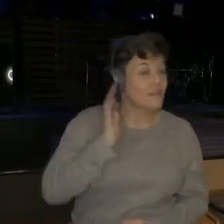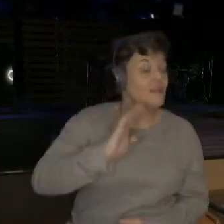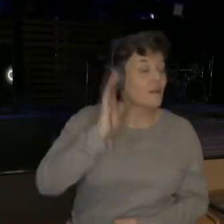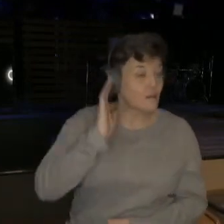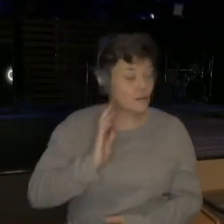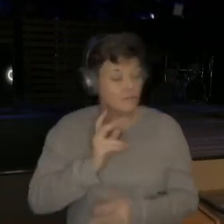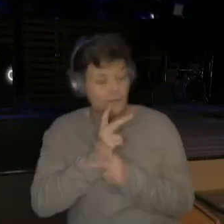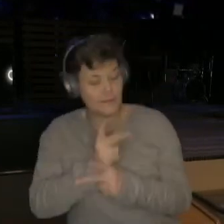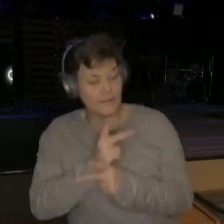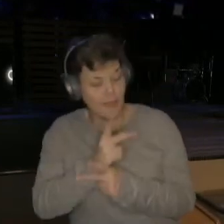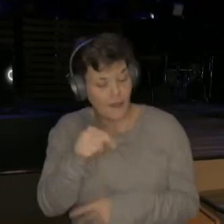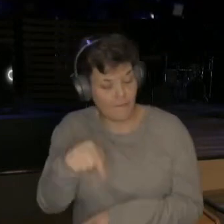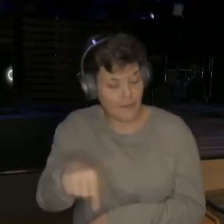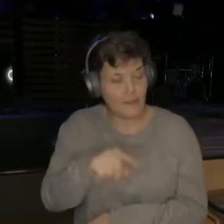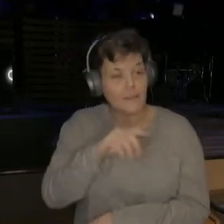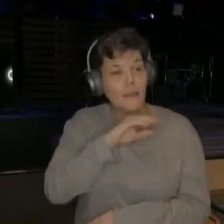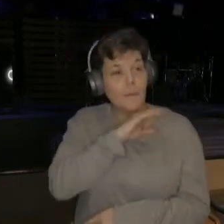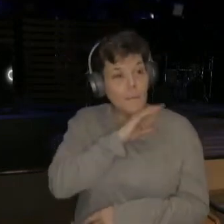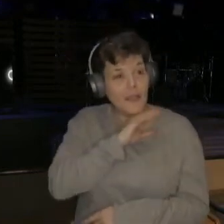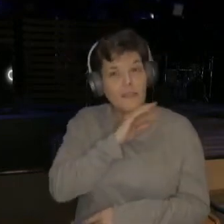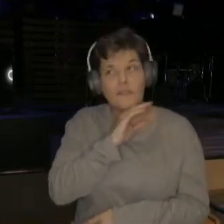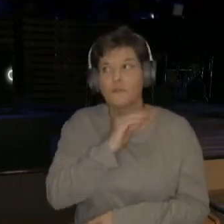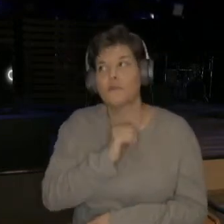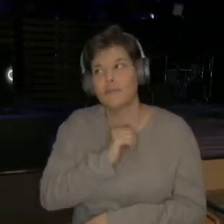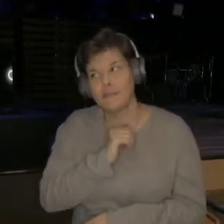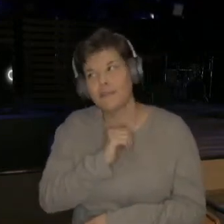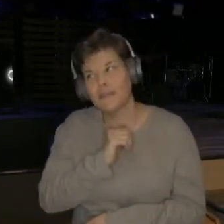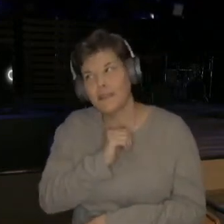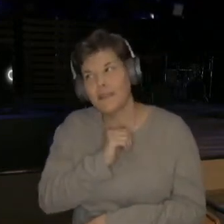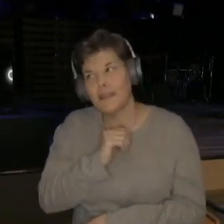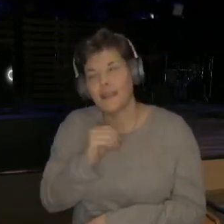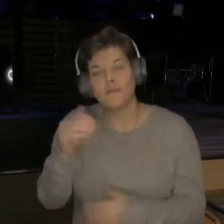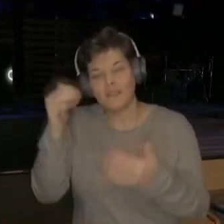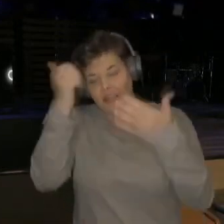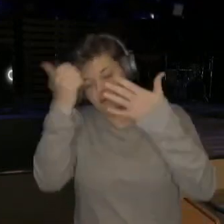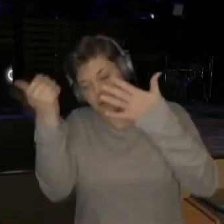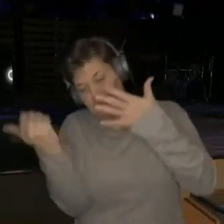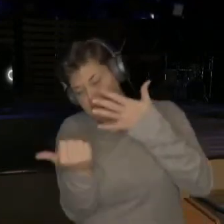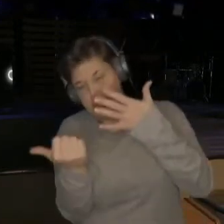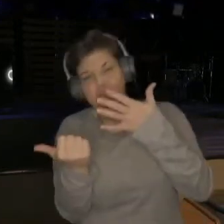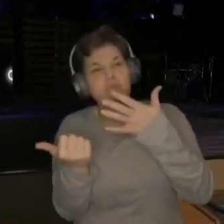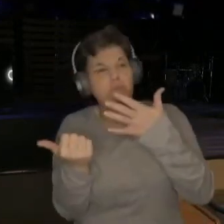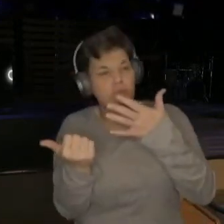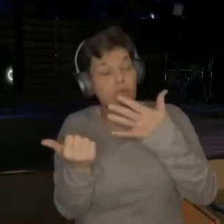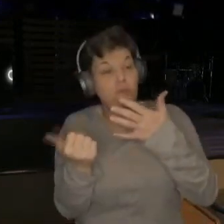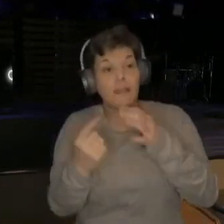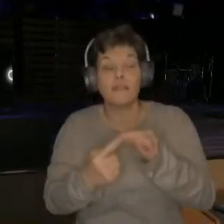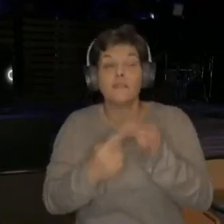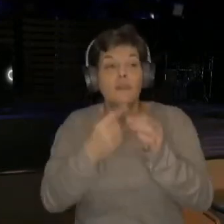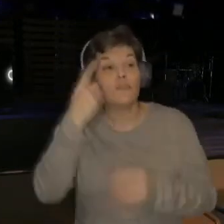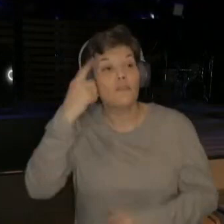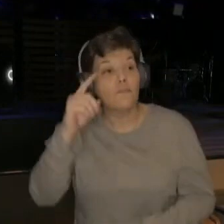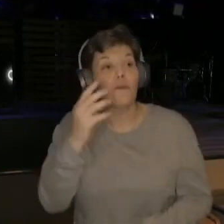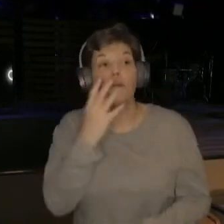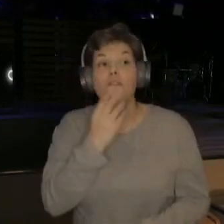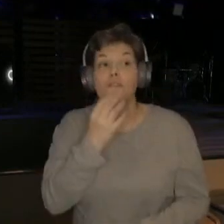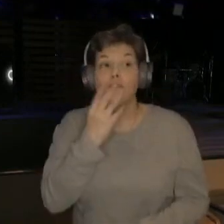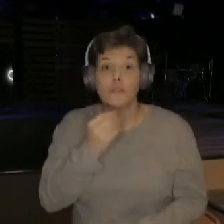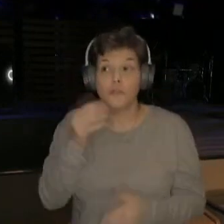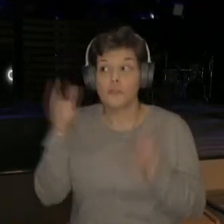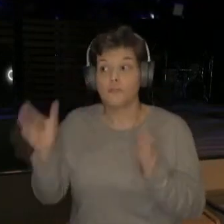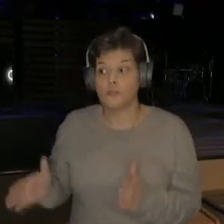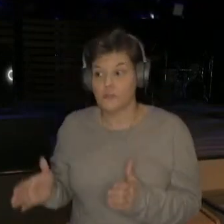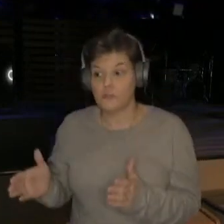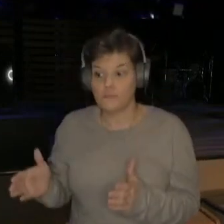was degrading to anyone, but especially to a Jew who was forbidden to raise swine. So humiliated,